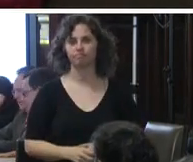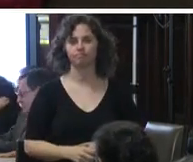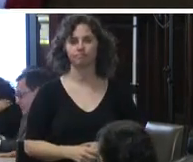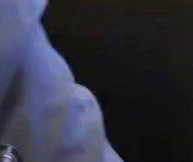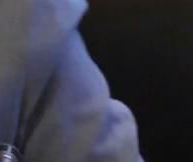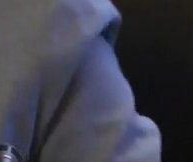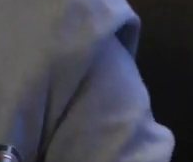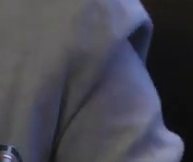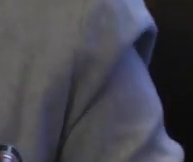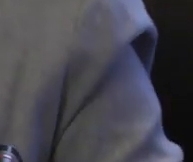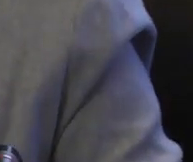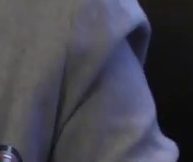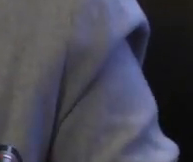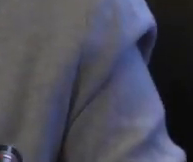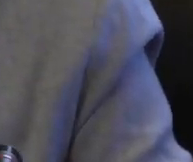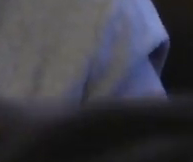Thank you.